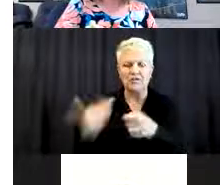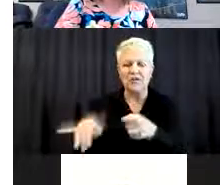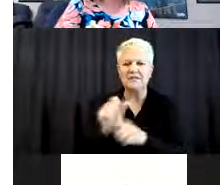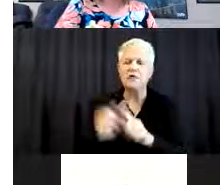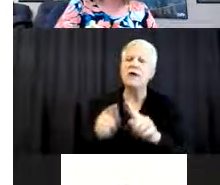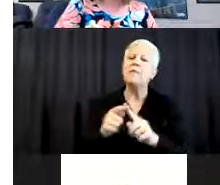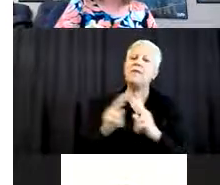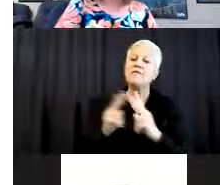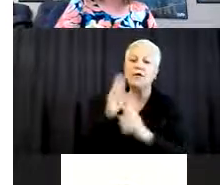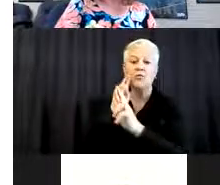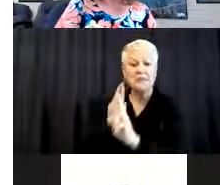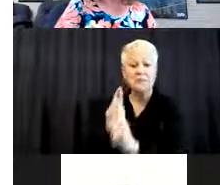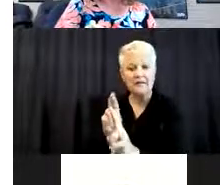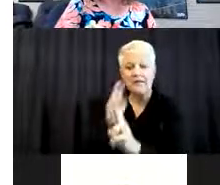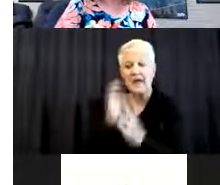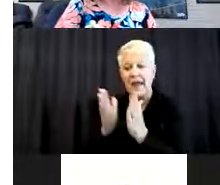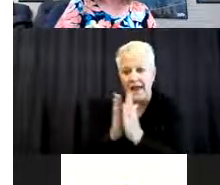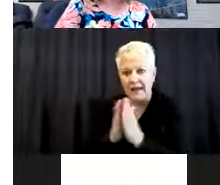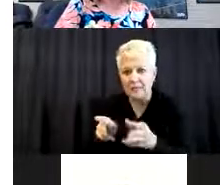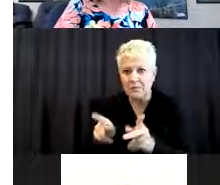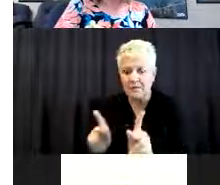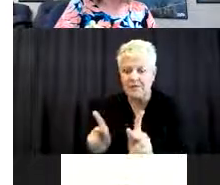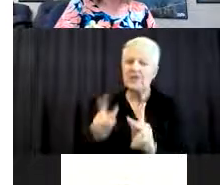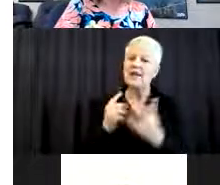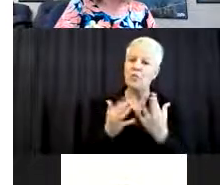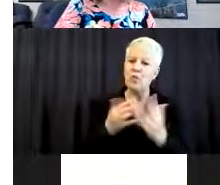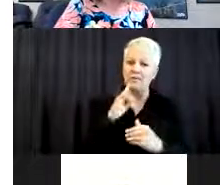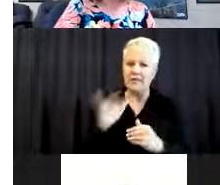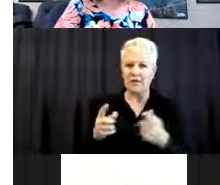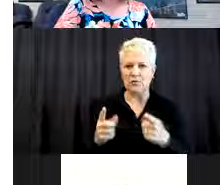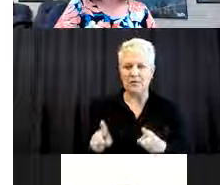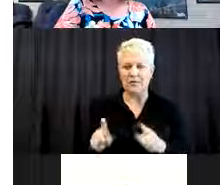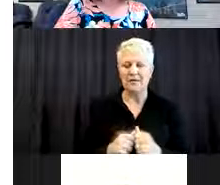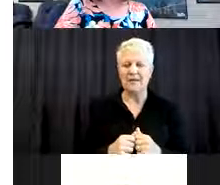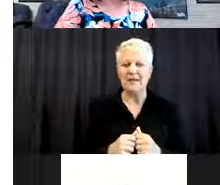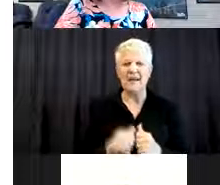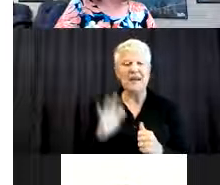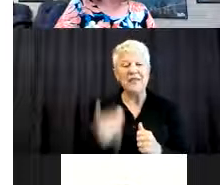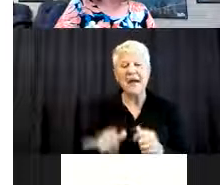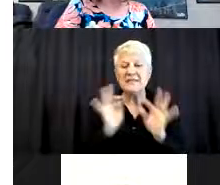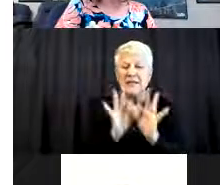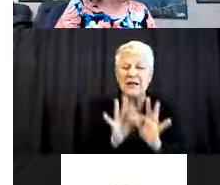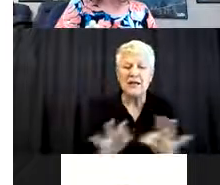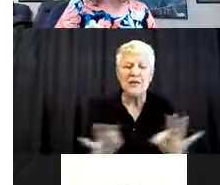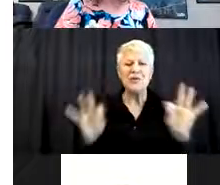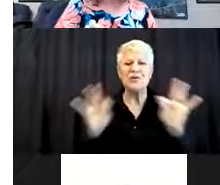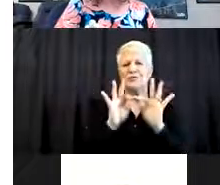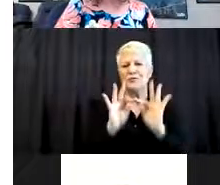very respectfully will ask permission and will wait for that to happen. And how huge that